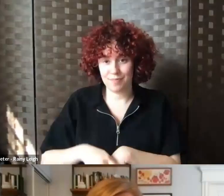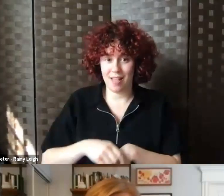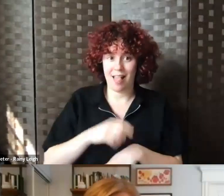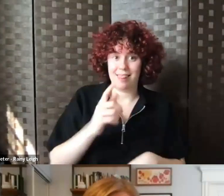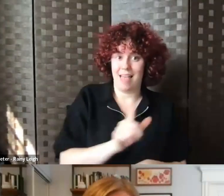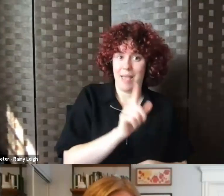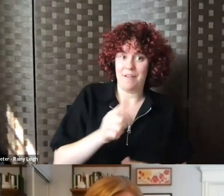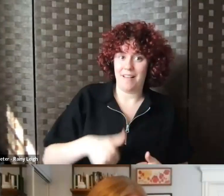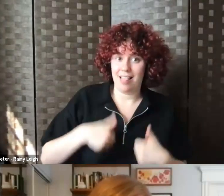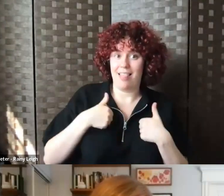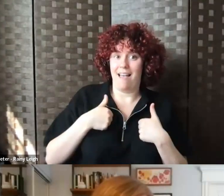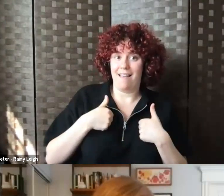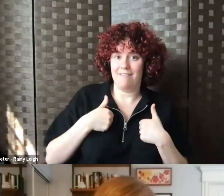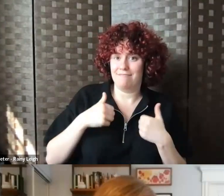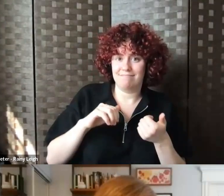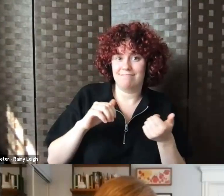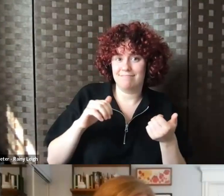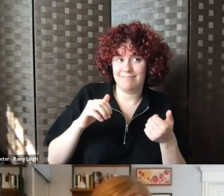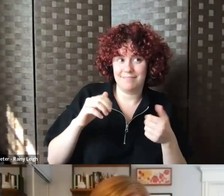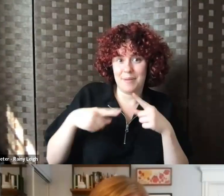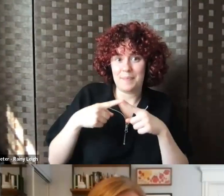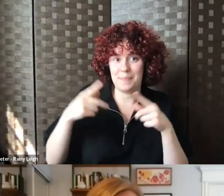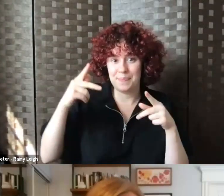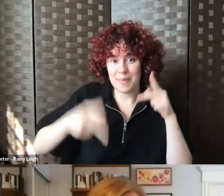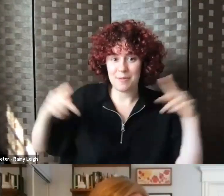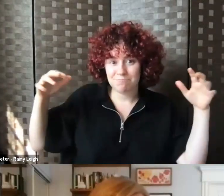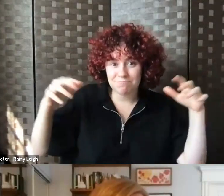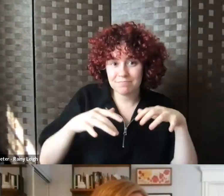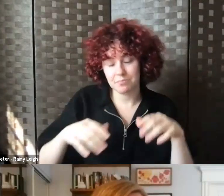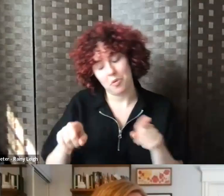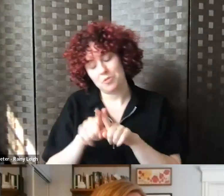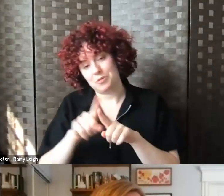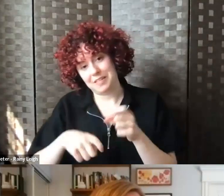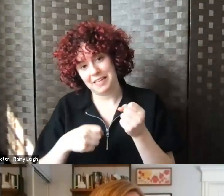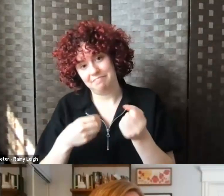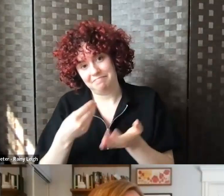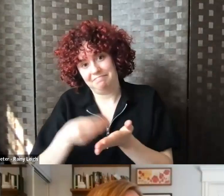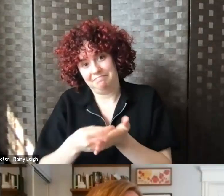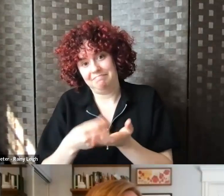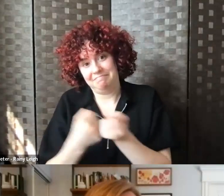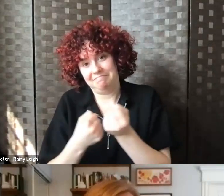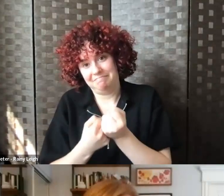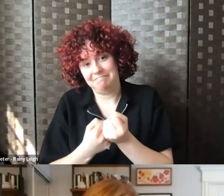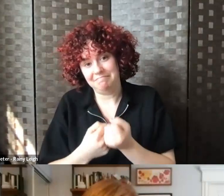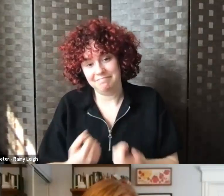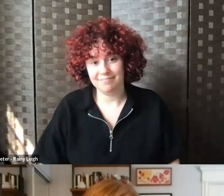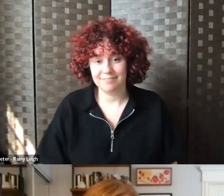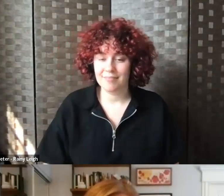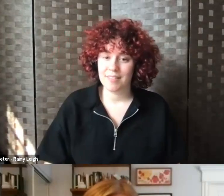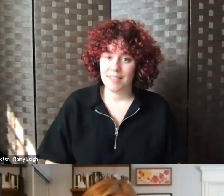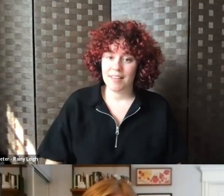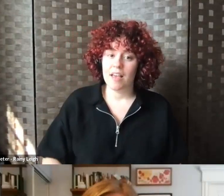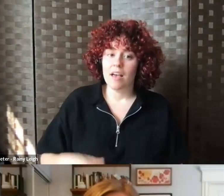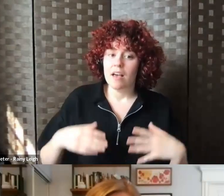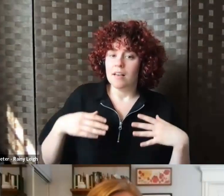funding. Absolutely, especially now more than ever. Yeah. So what is so appealing for you about